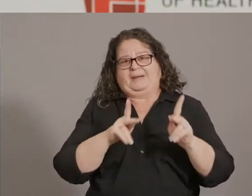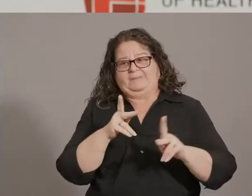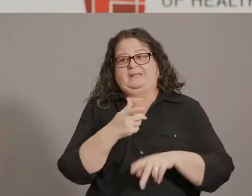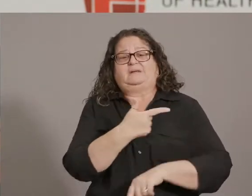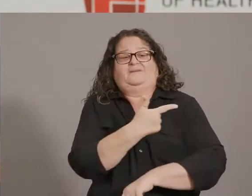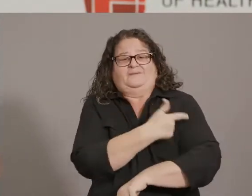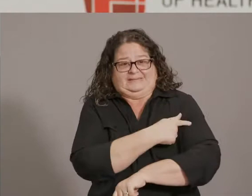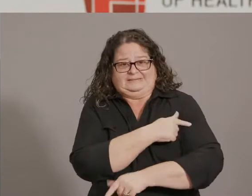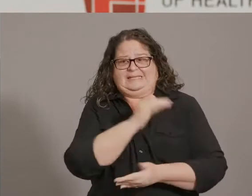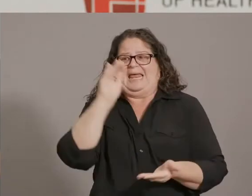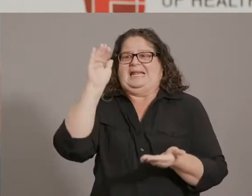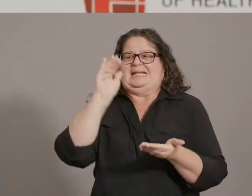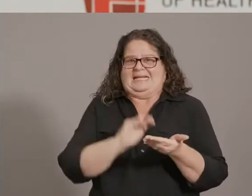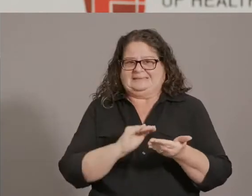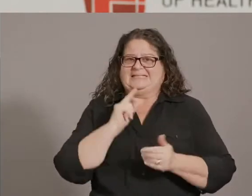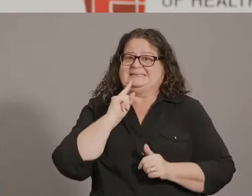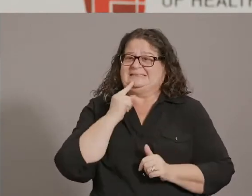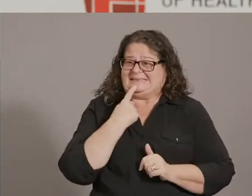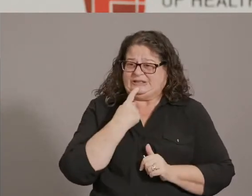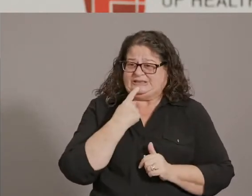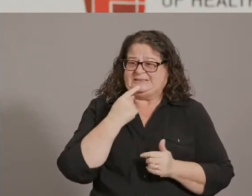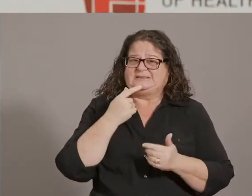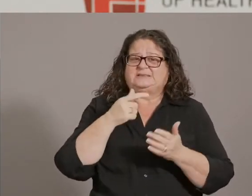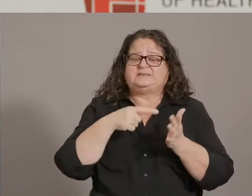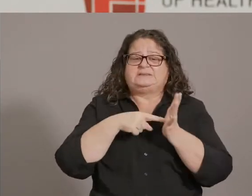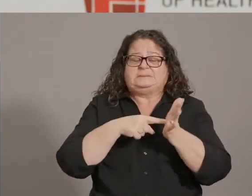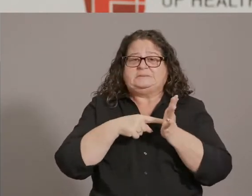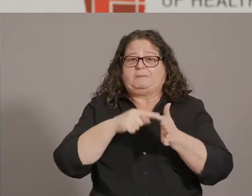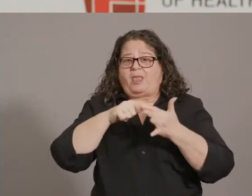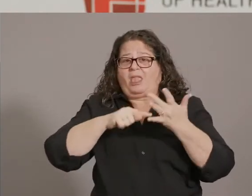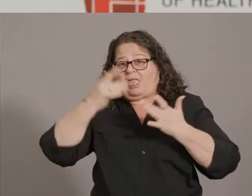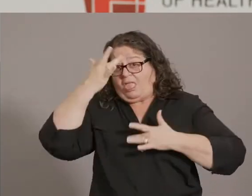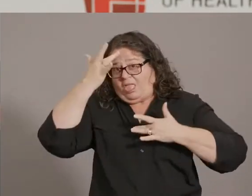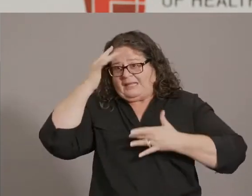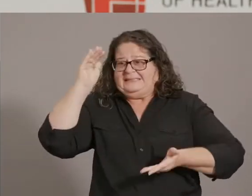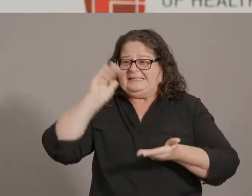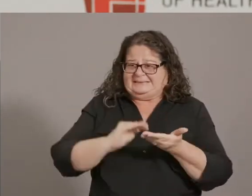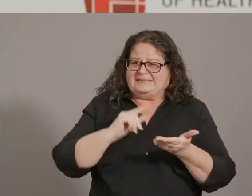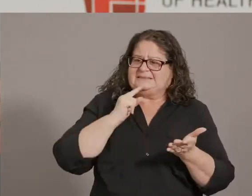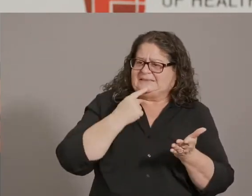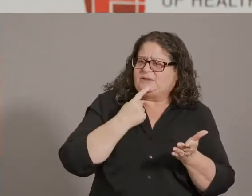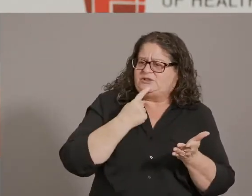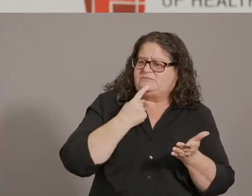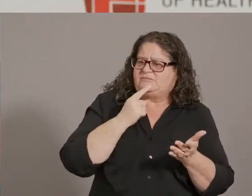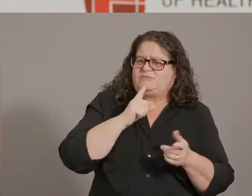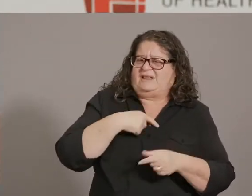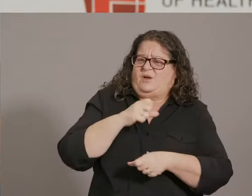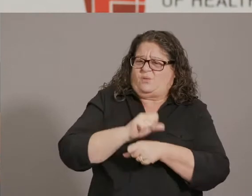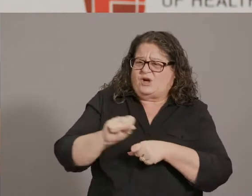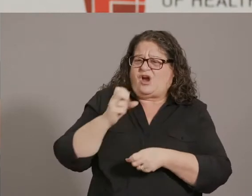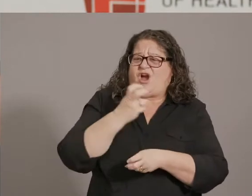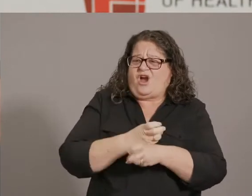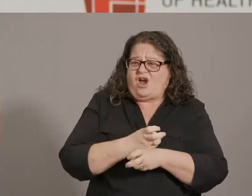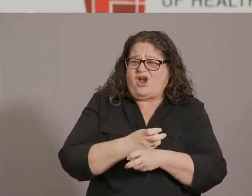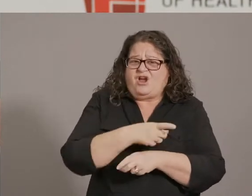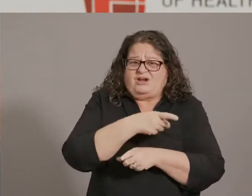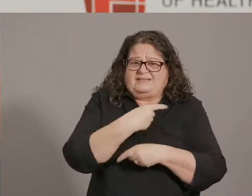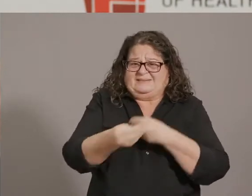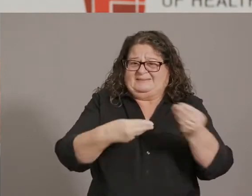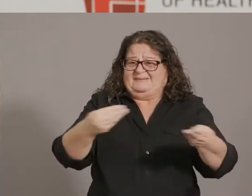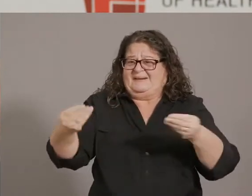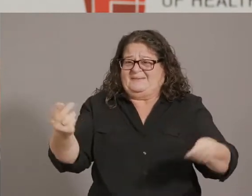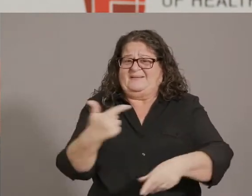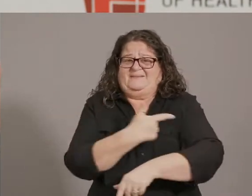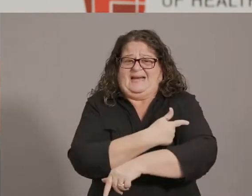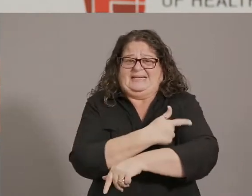that, that's why we work so hard to get the community vaccinated, because the less people that can be impacted by the disease, the better it